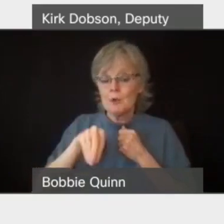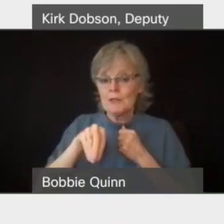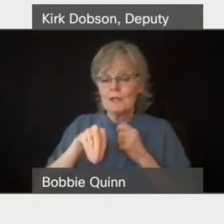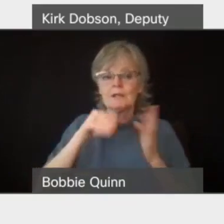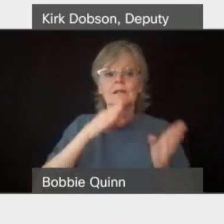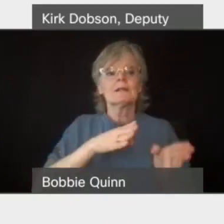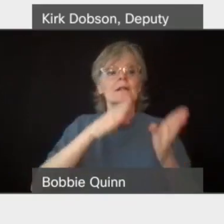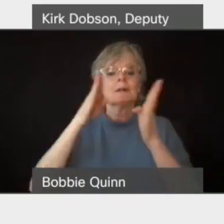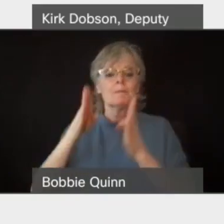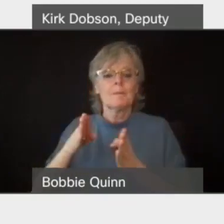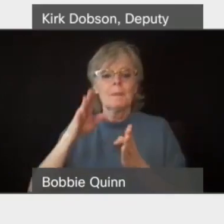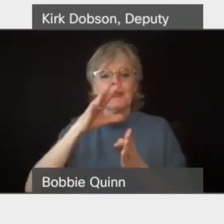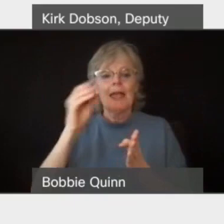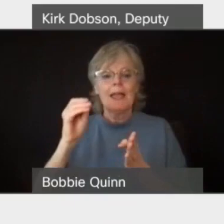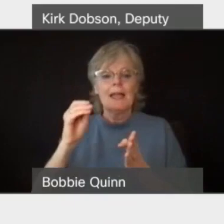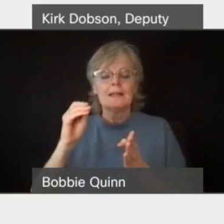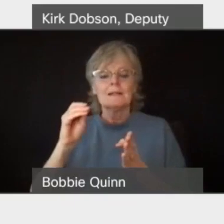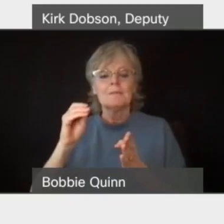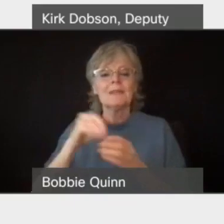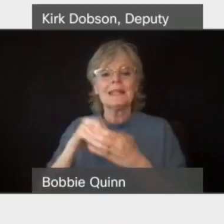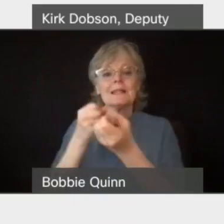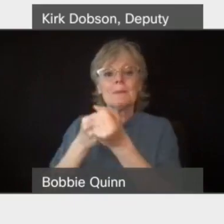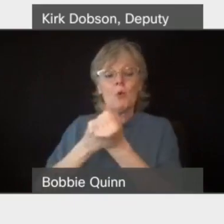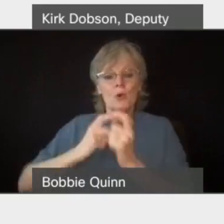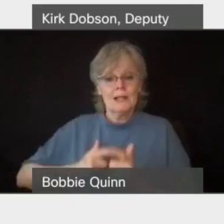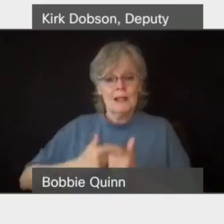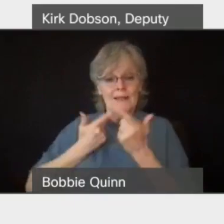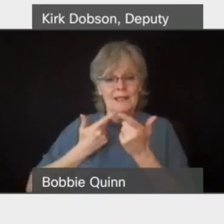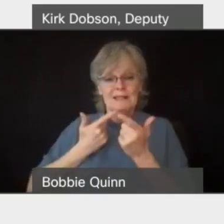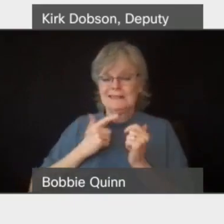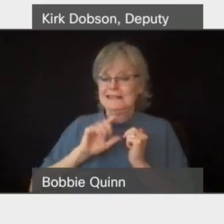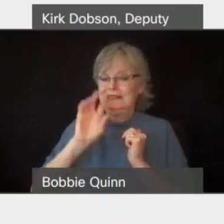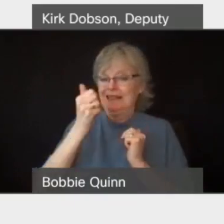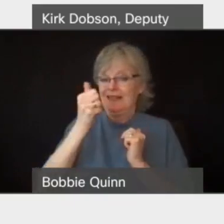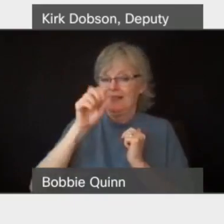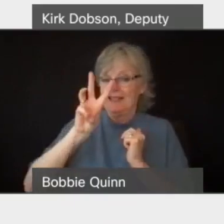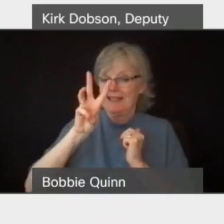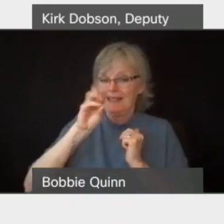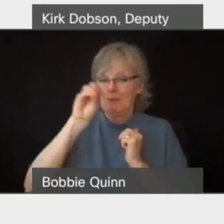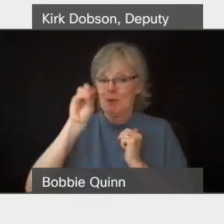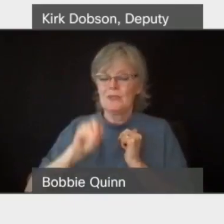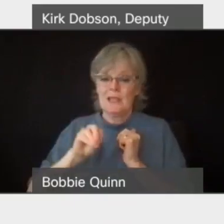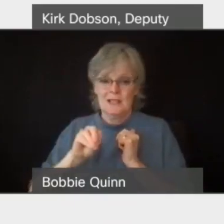And then in supported living, it's only about 16%.